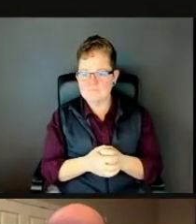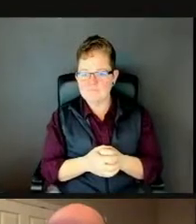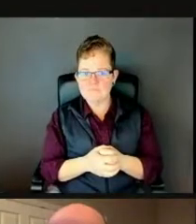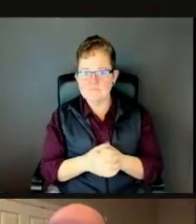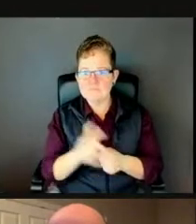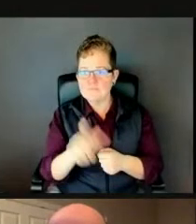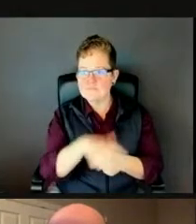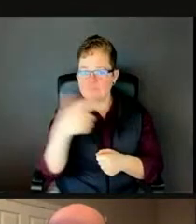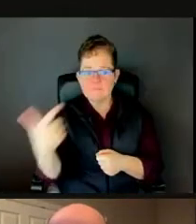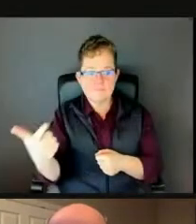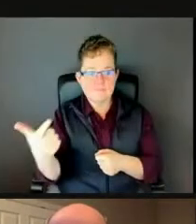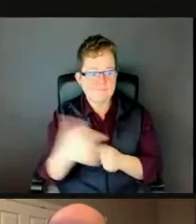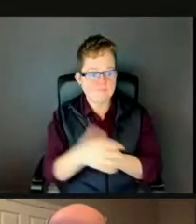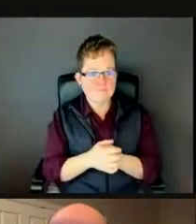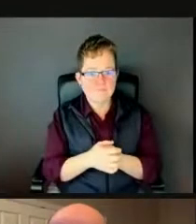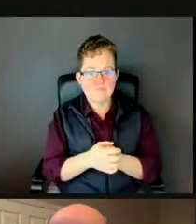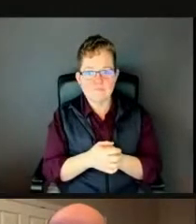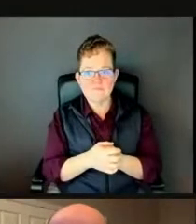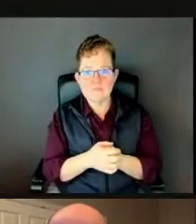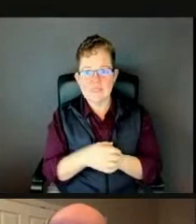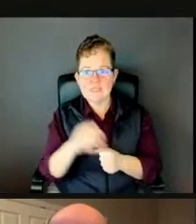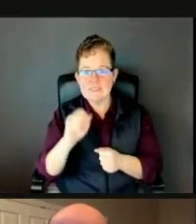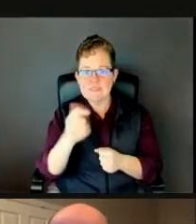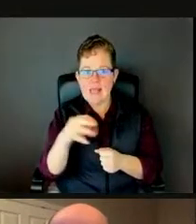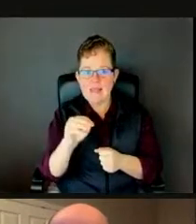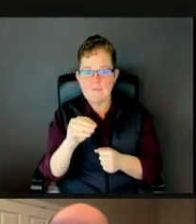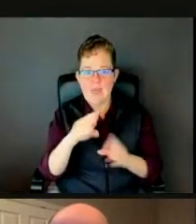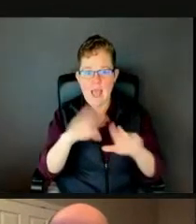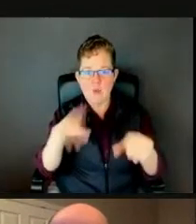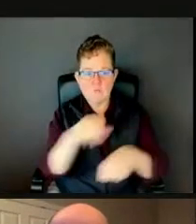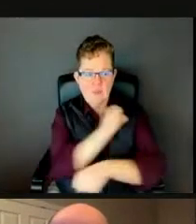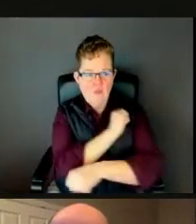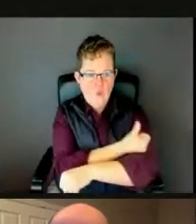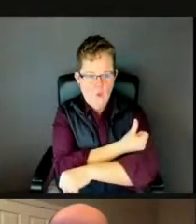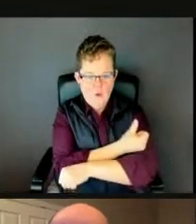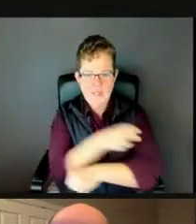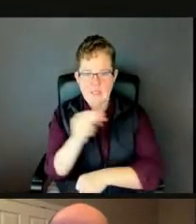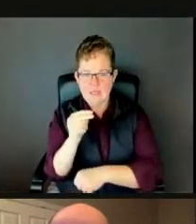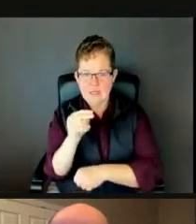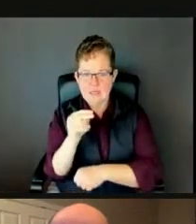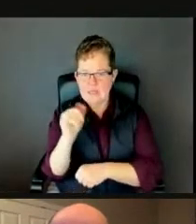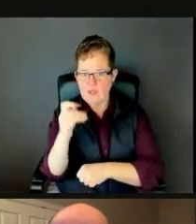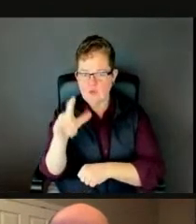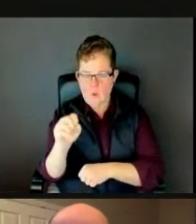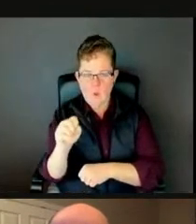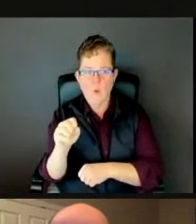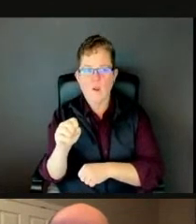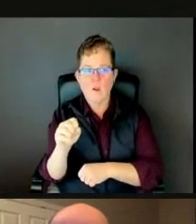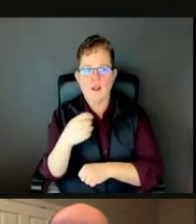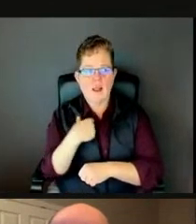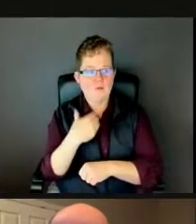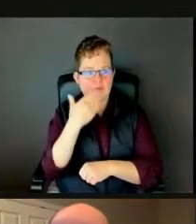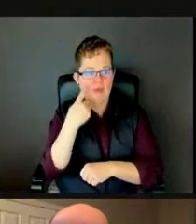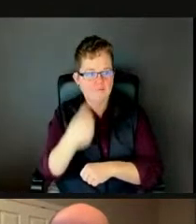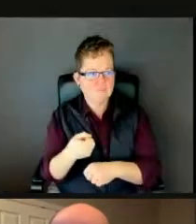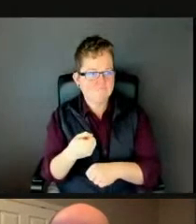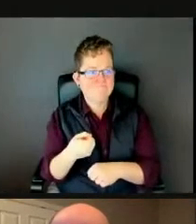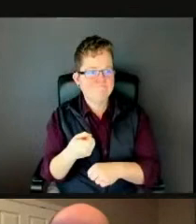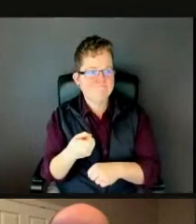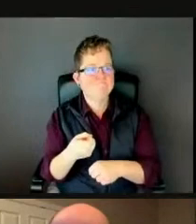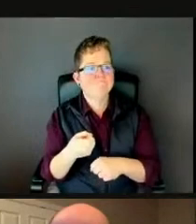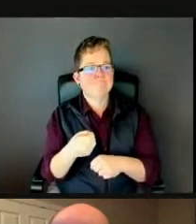Hi, Nicole Utes again with Salem Housing Authority. I just wanted to try to help Gretchen and all of you out a little bit and put a